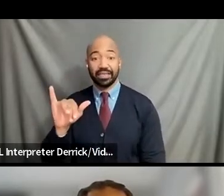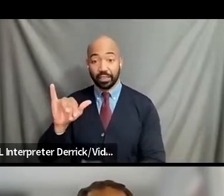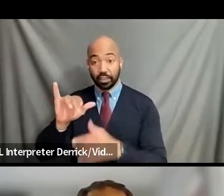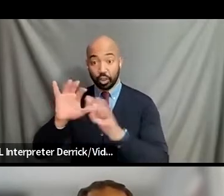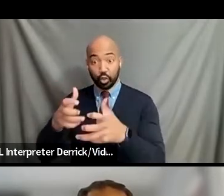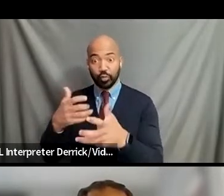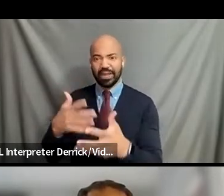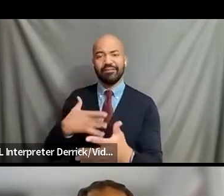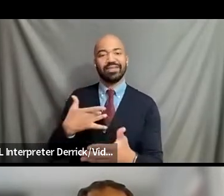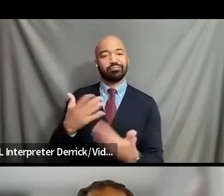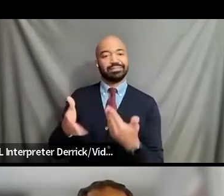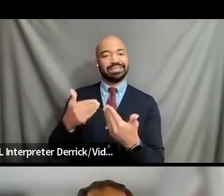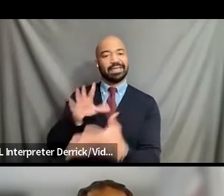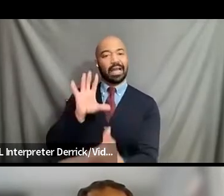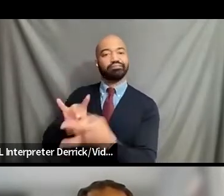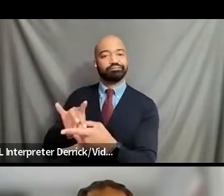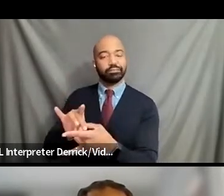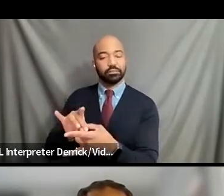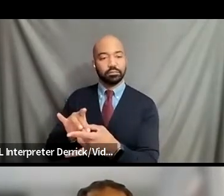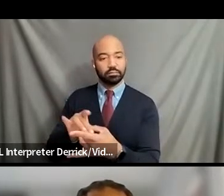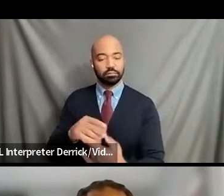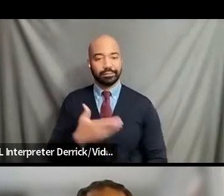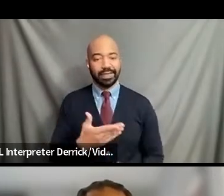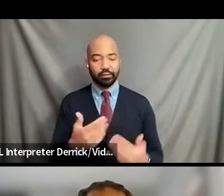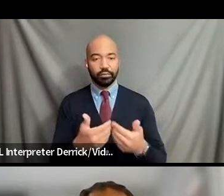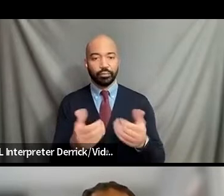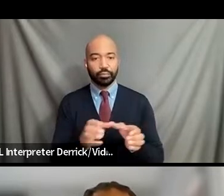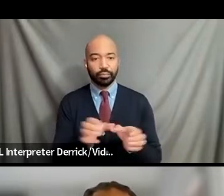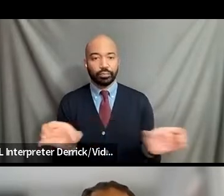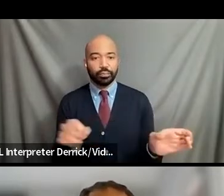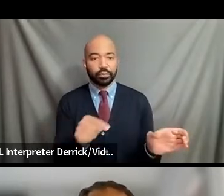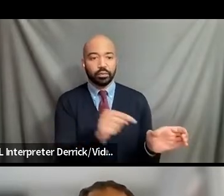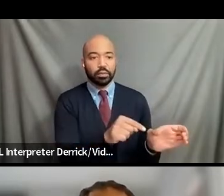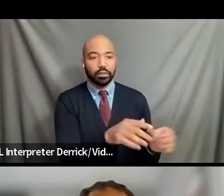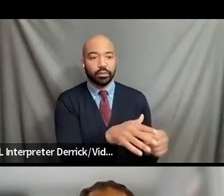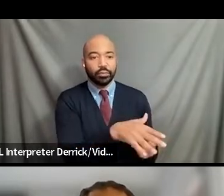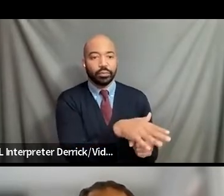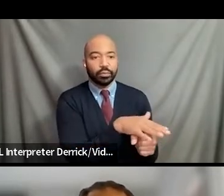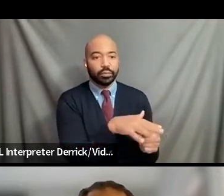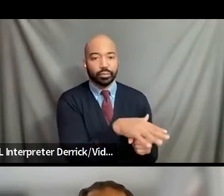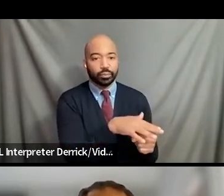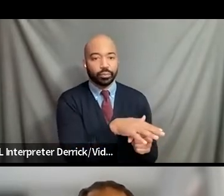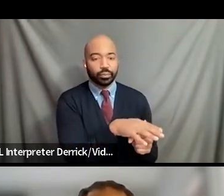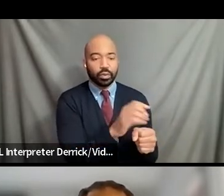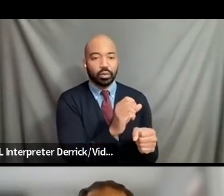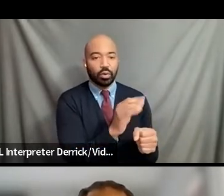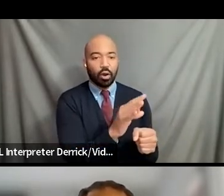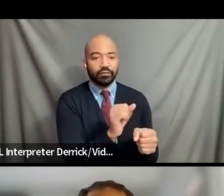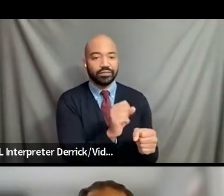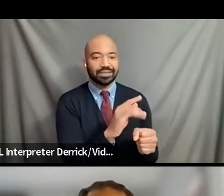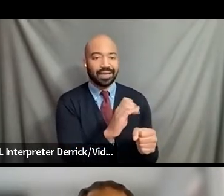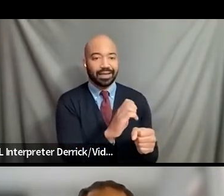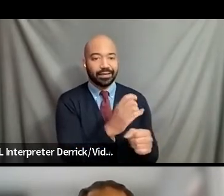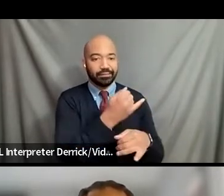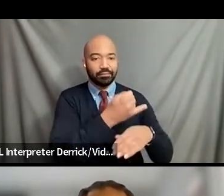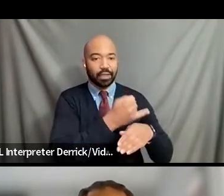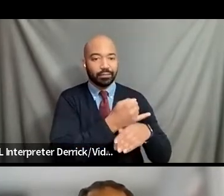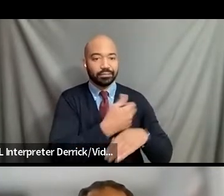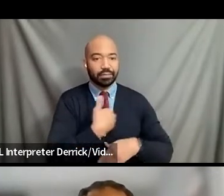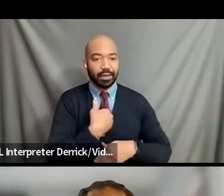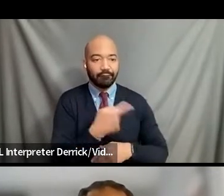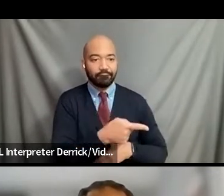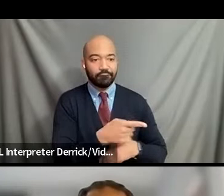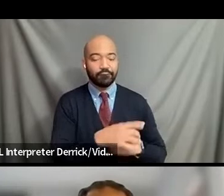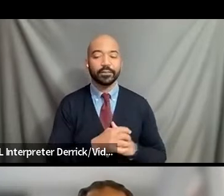into readily, that's not really there at a smaller offsite campus, or satellite